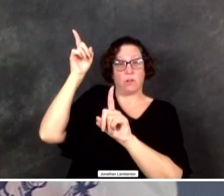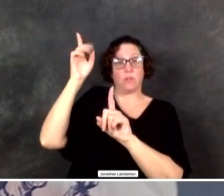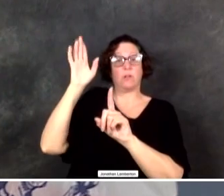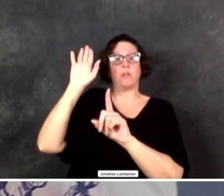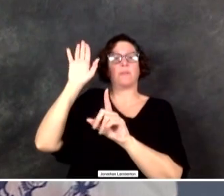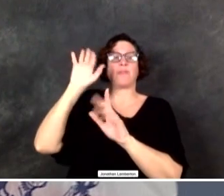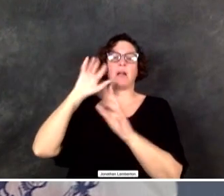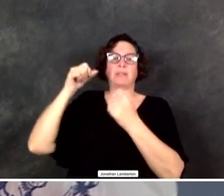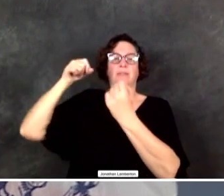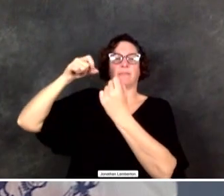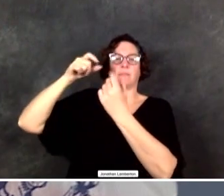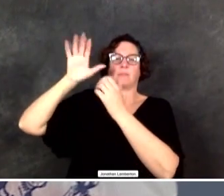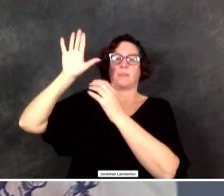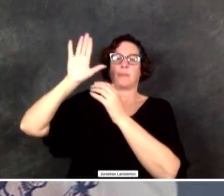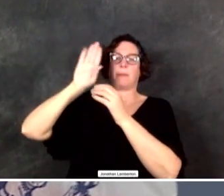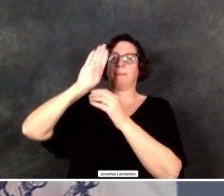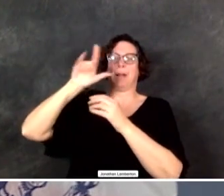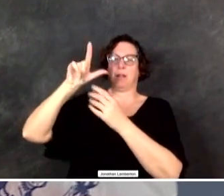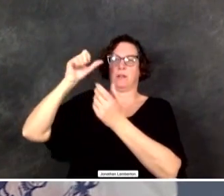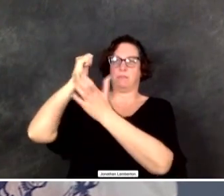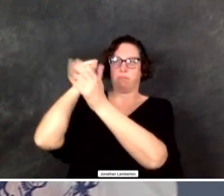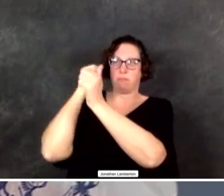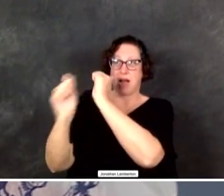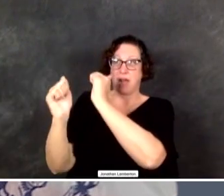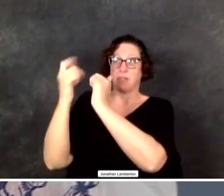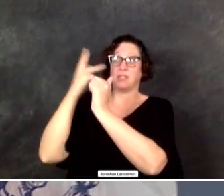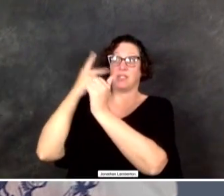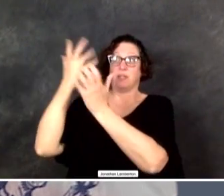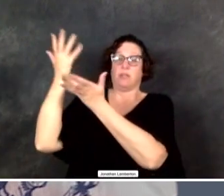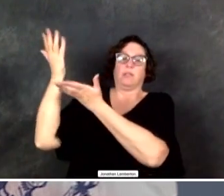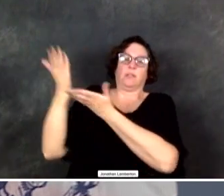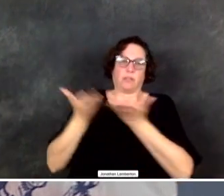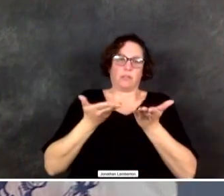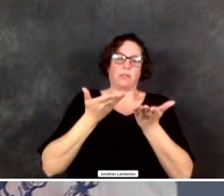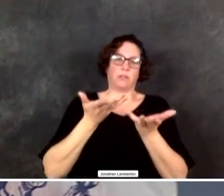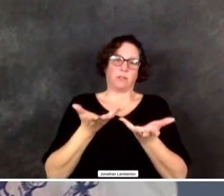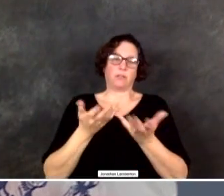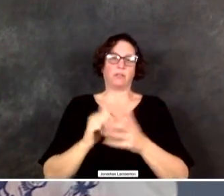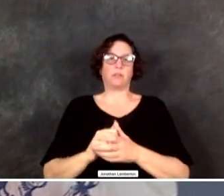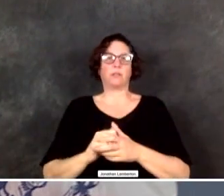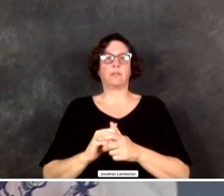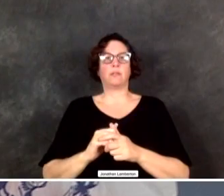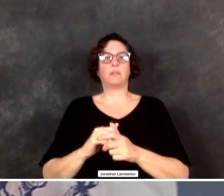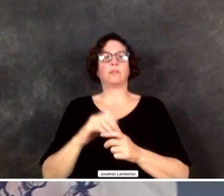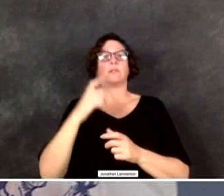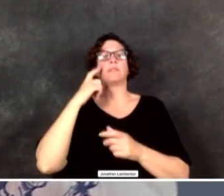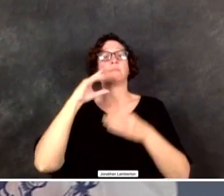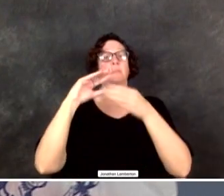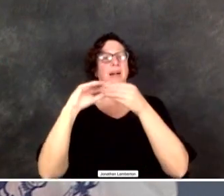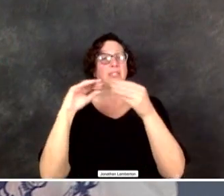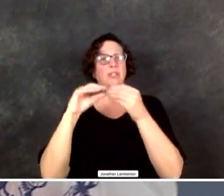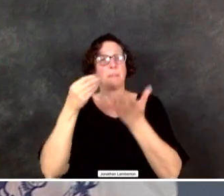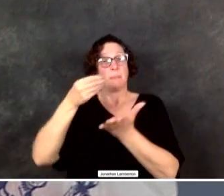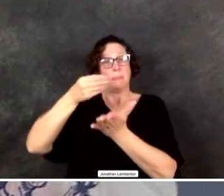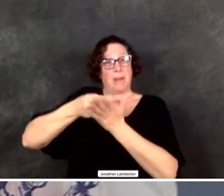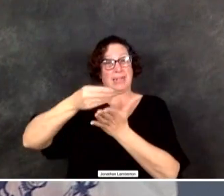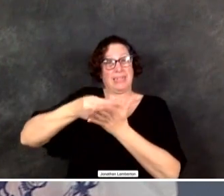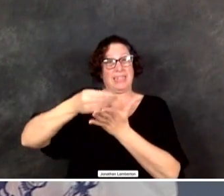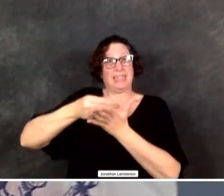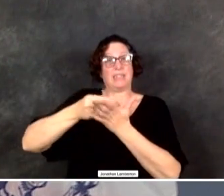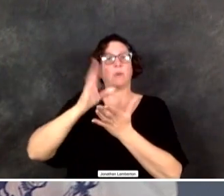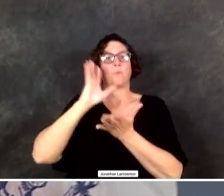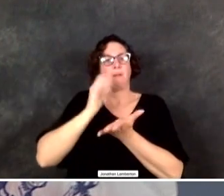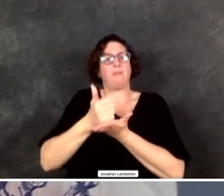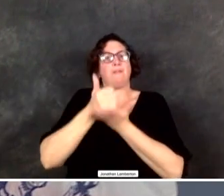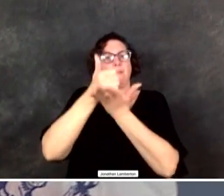particular new initiatives that you referred to will help a lot. But no, I'm not confident yet